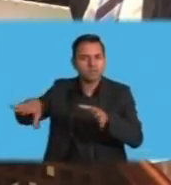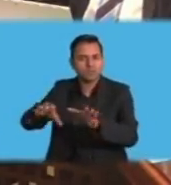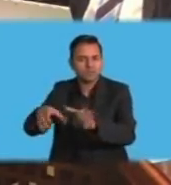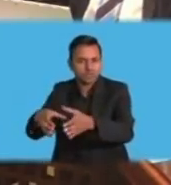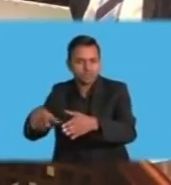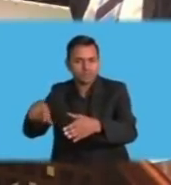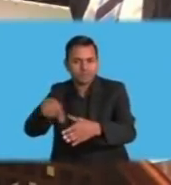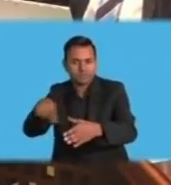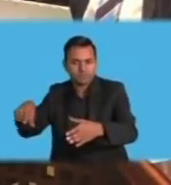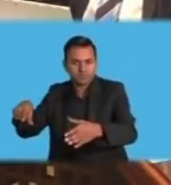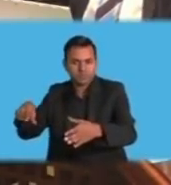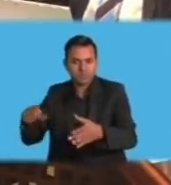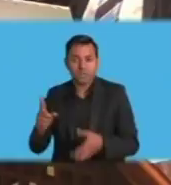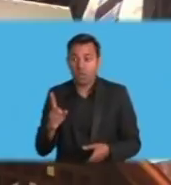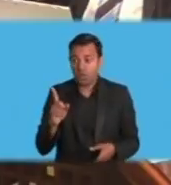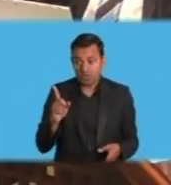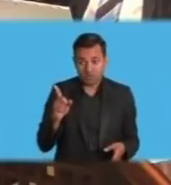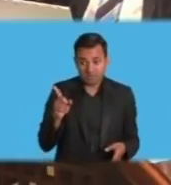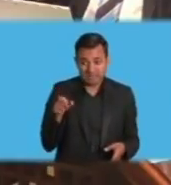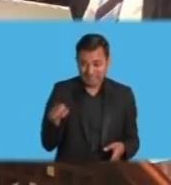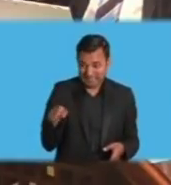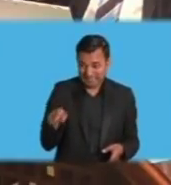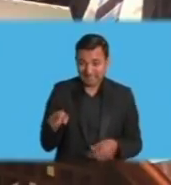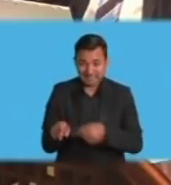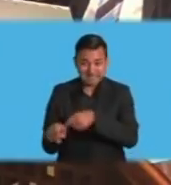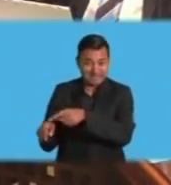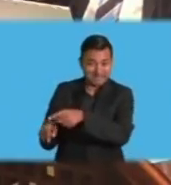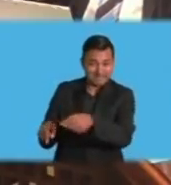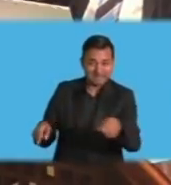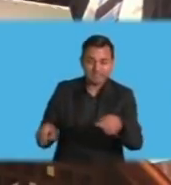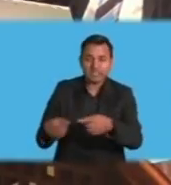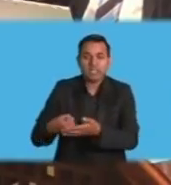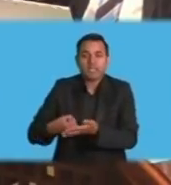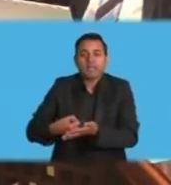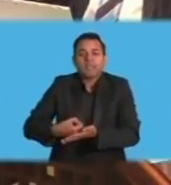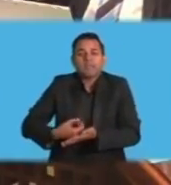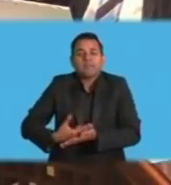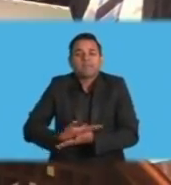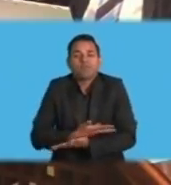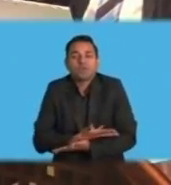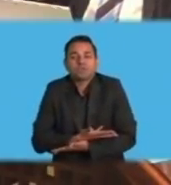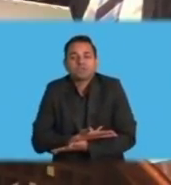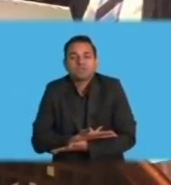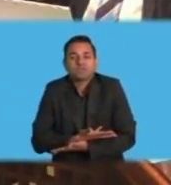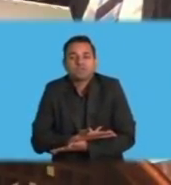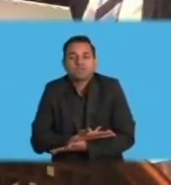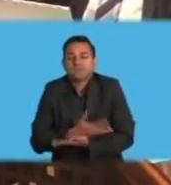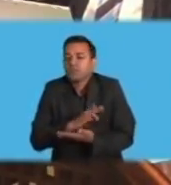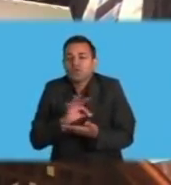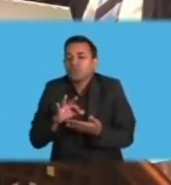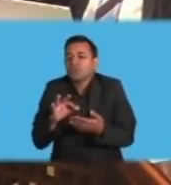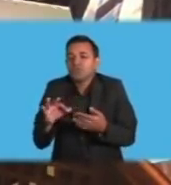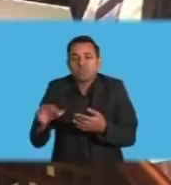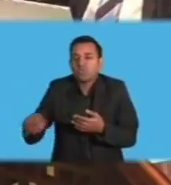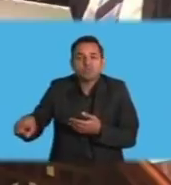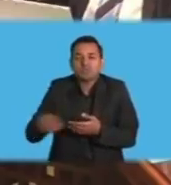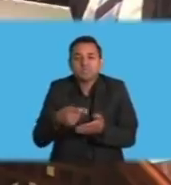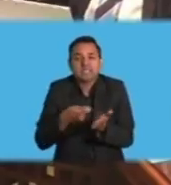influencing landowners not to lease, give development lease to government for the development of these